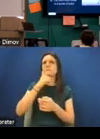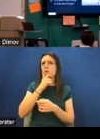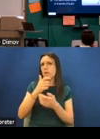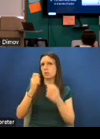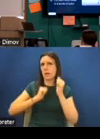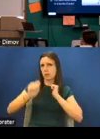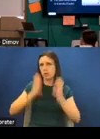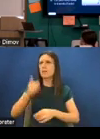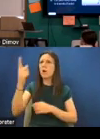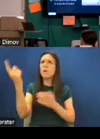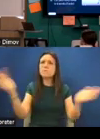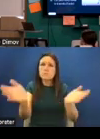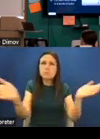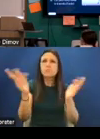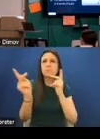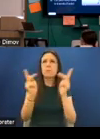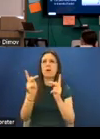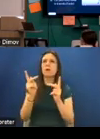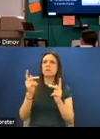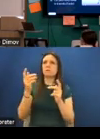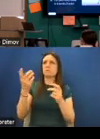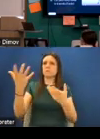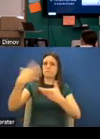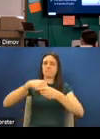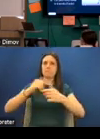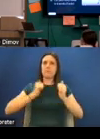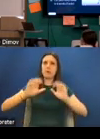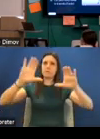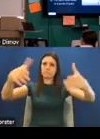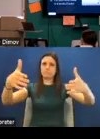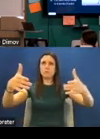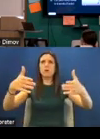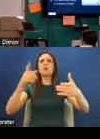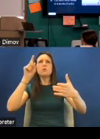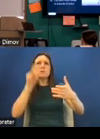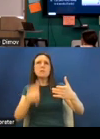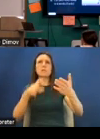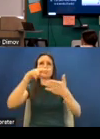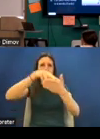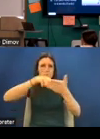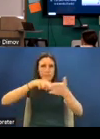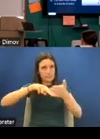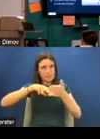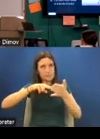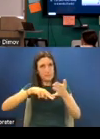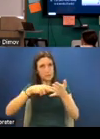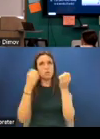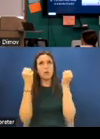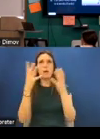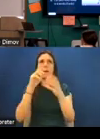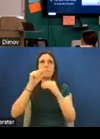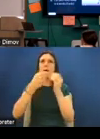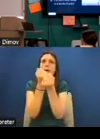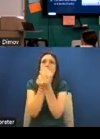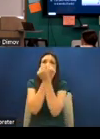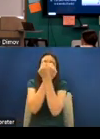of them, where he encourages people in the theater field. He says, you need to read a lot about everything.